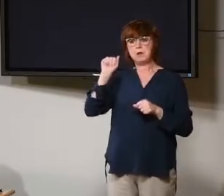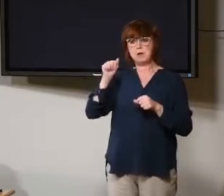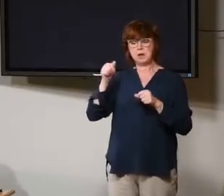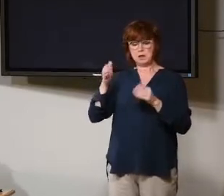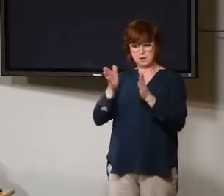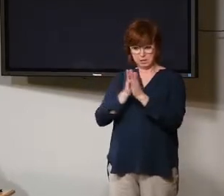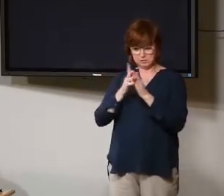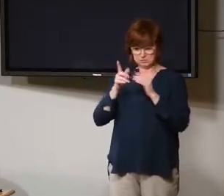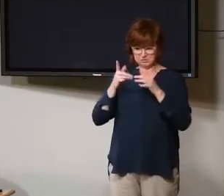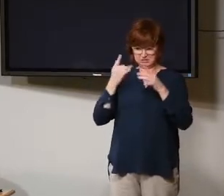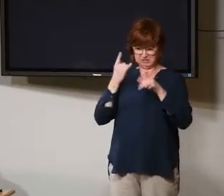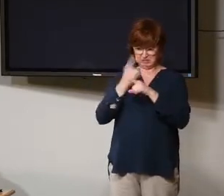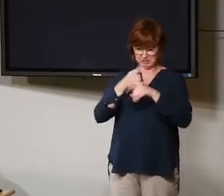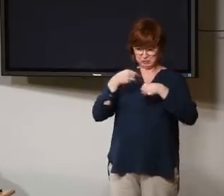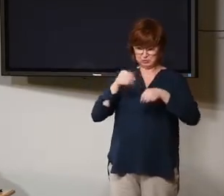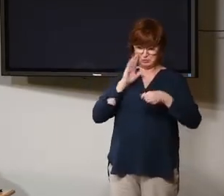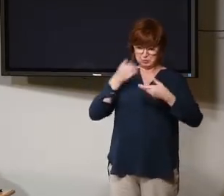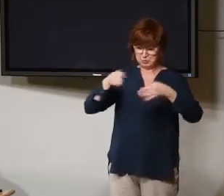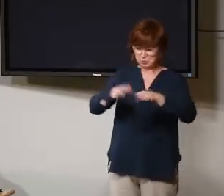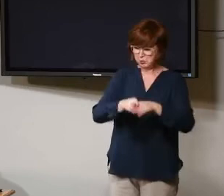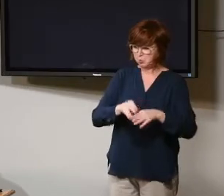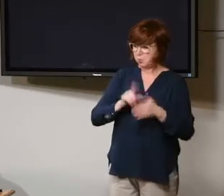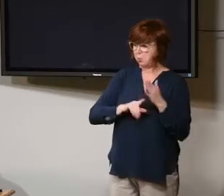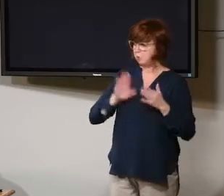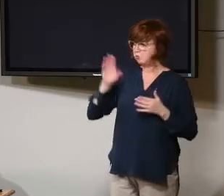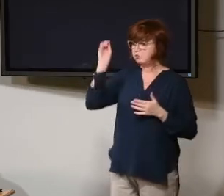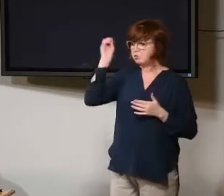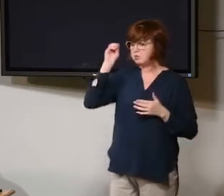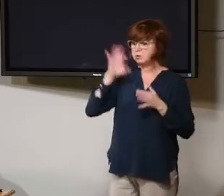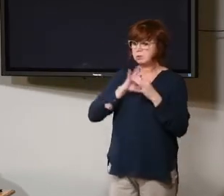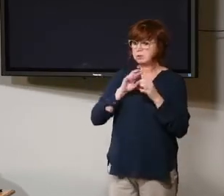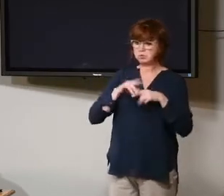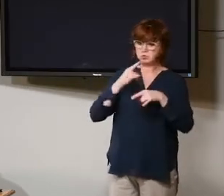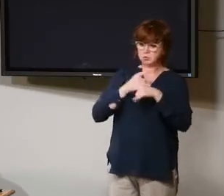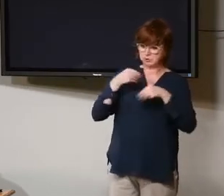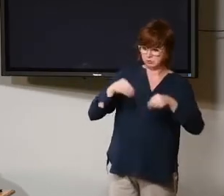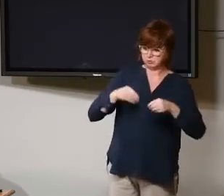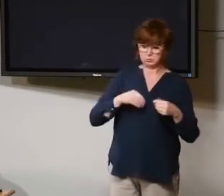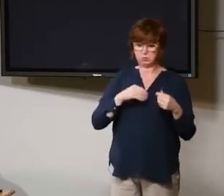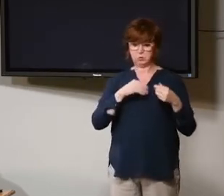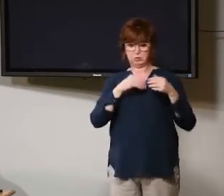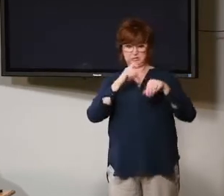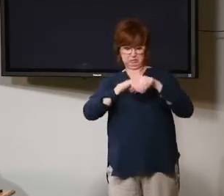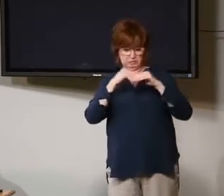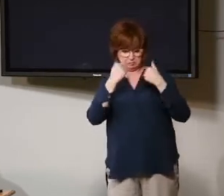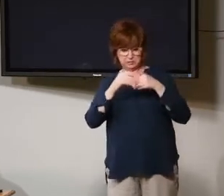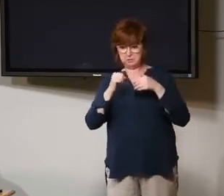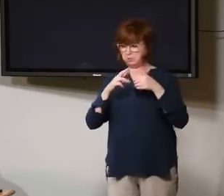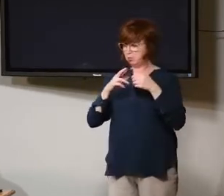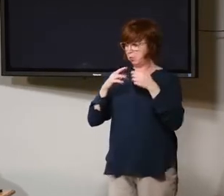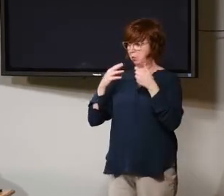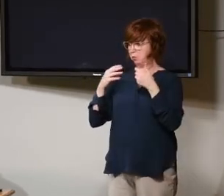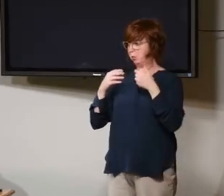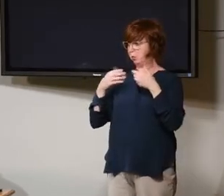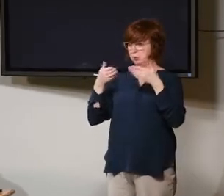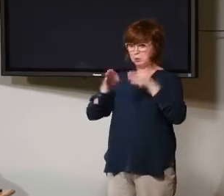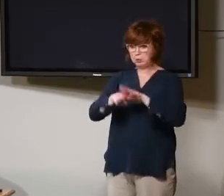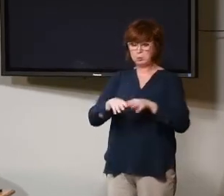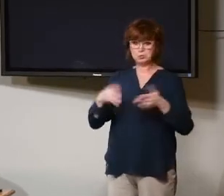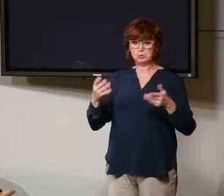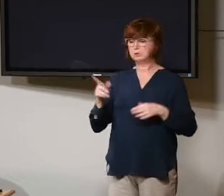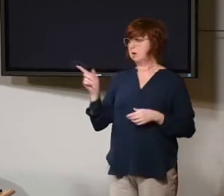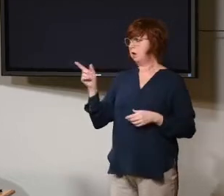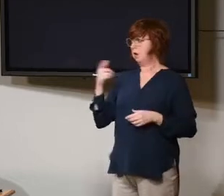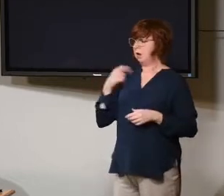what the thinking is on that to keep them open, and whether there'll be restrictions perhaps on liquor sales. I won't